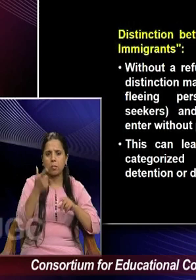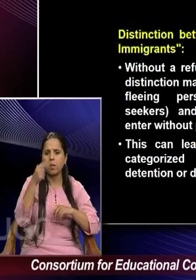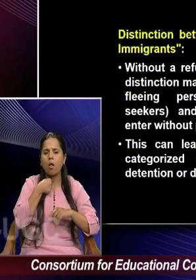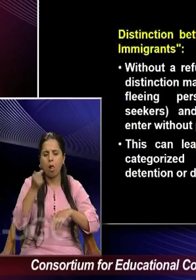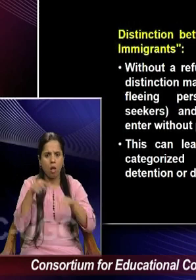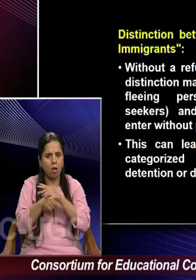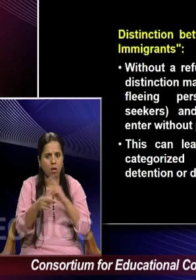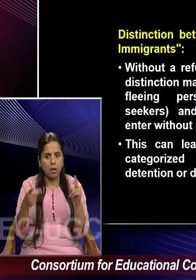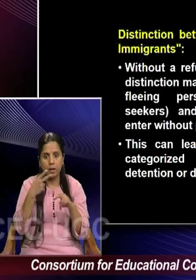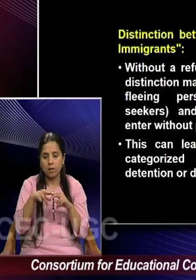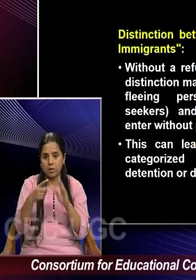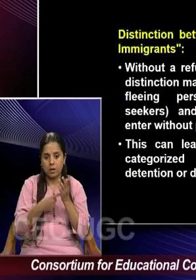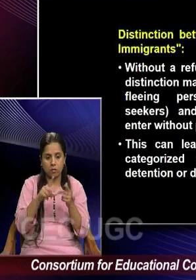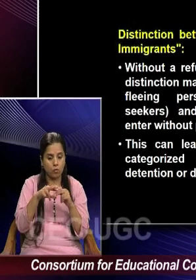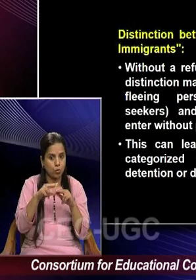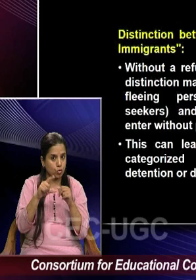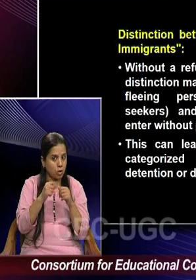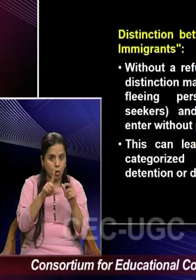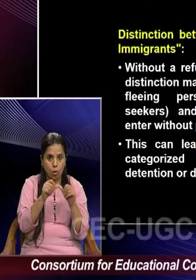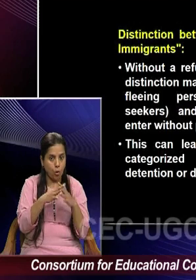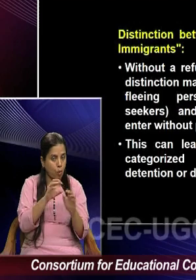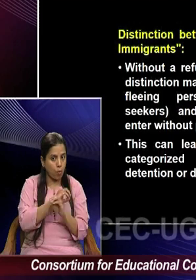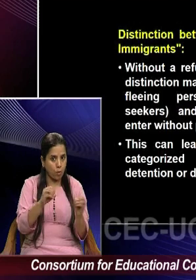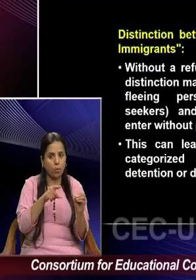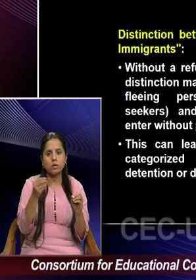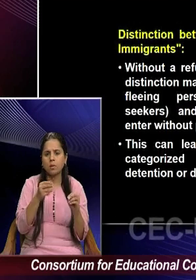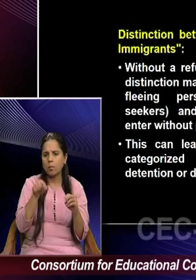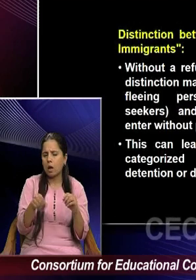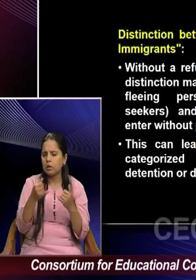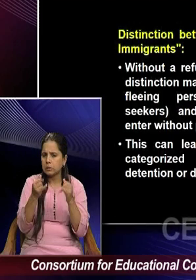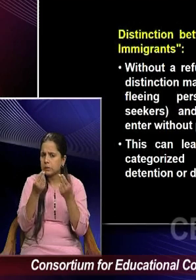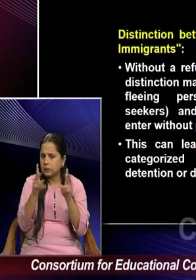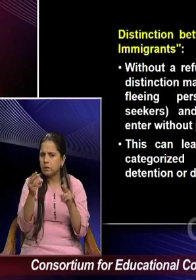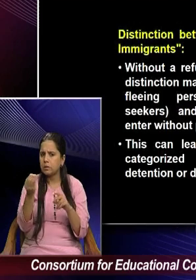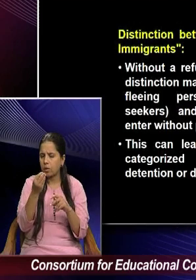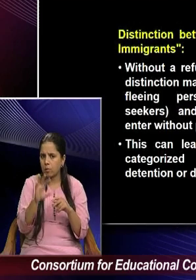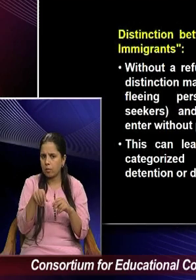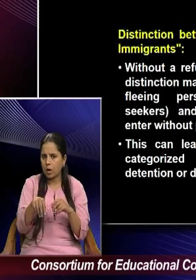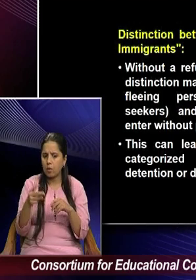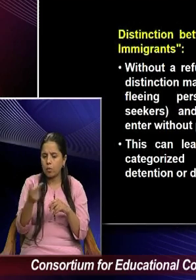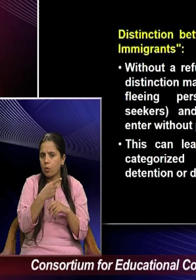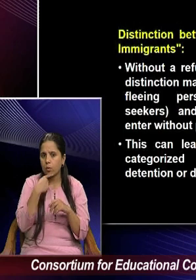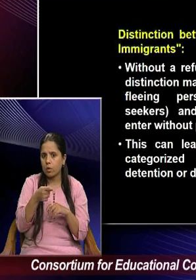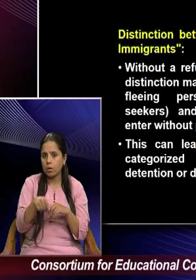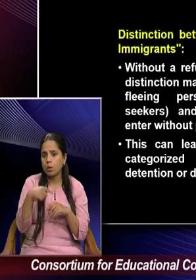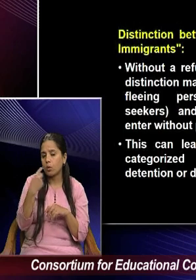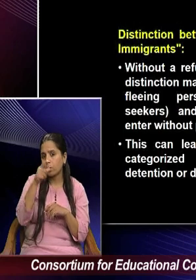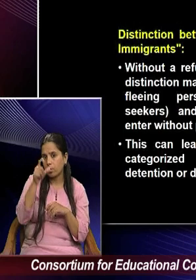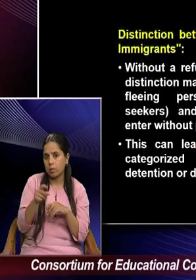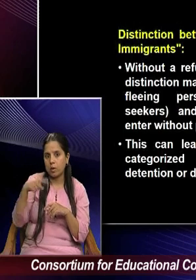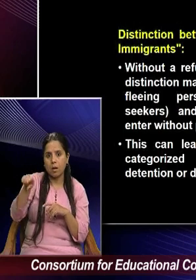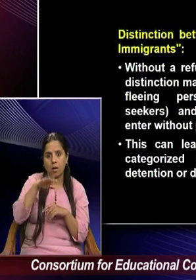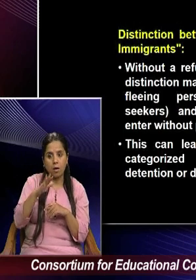immigrants. Without a refugee law, there's often little distinction made between those genuinely